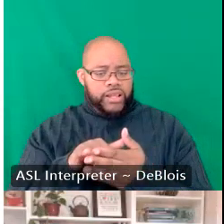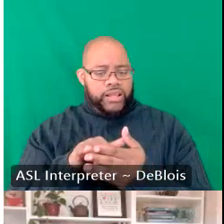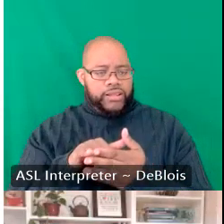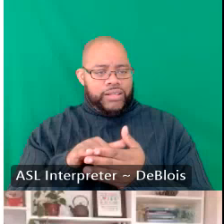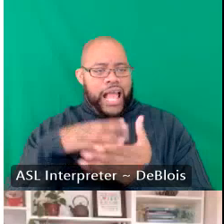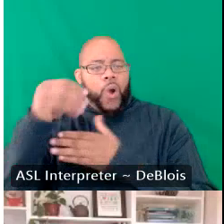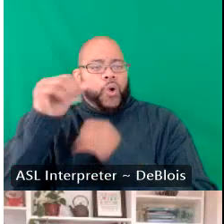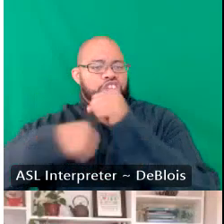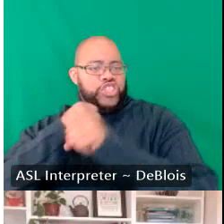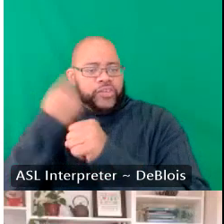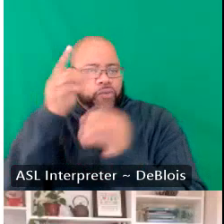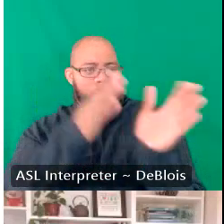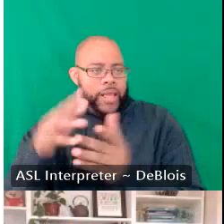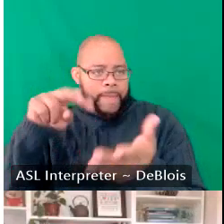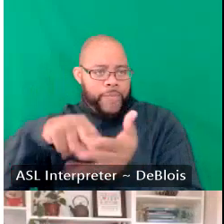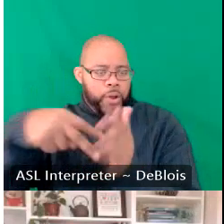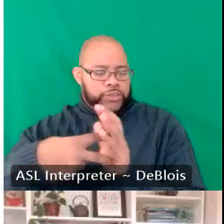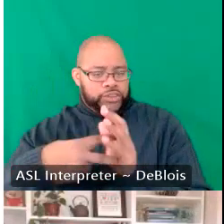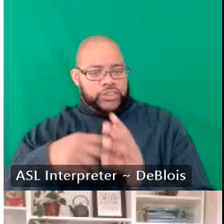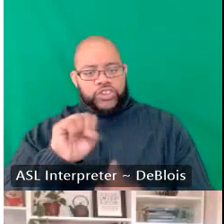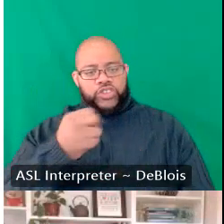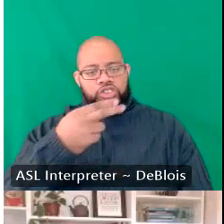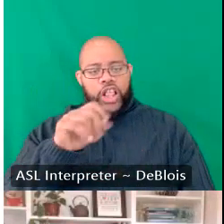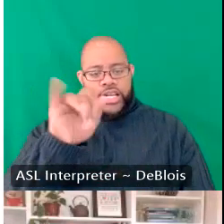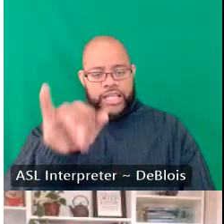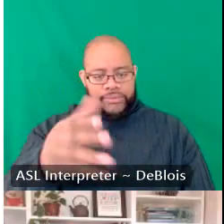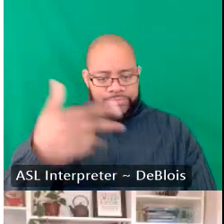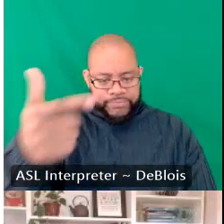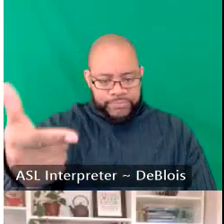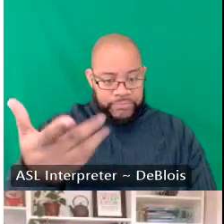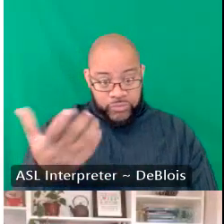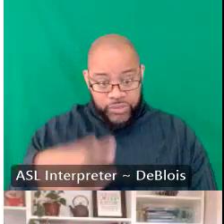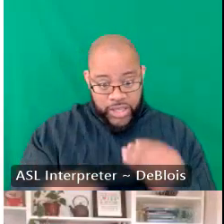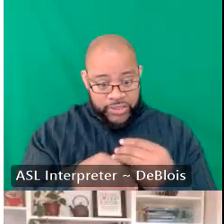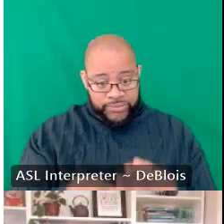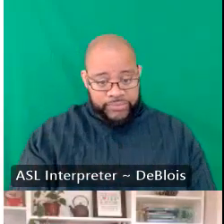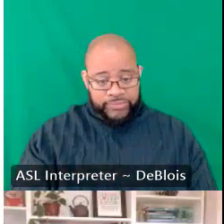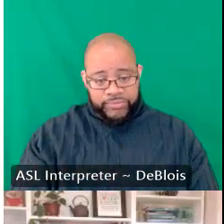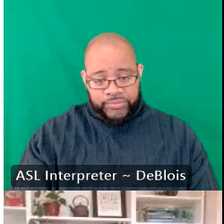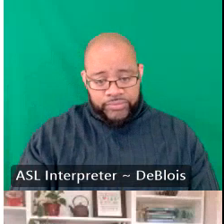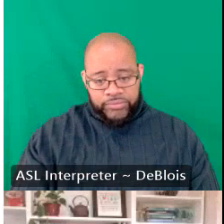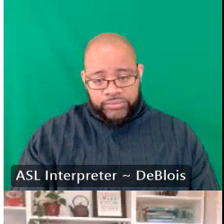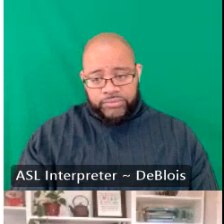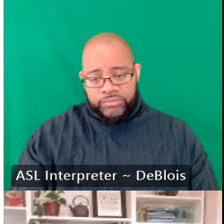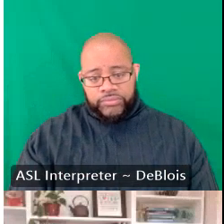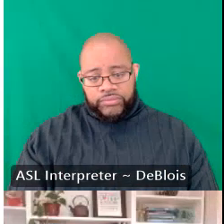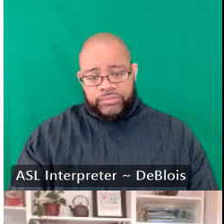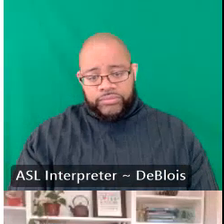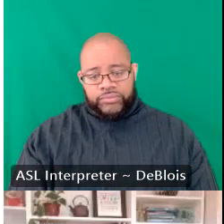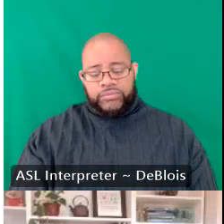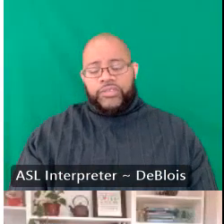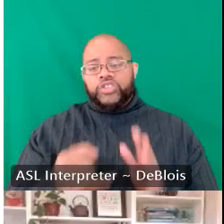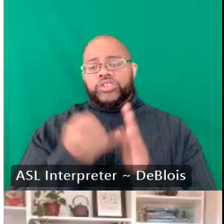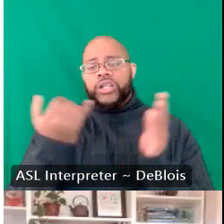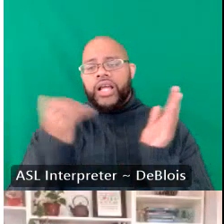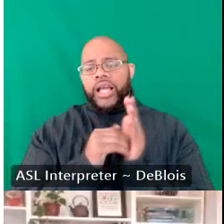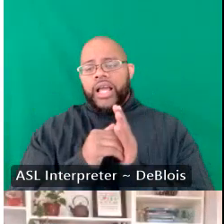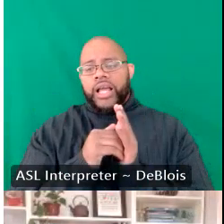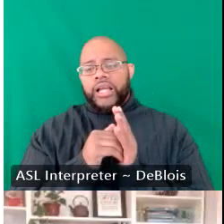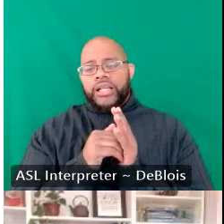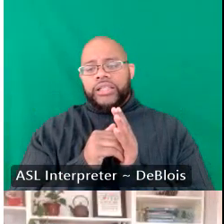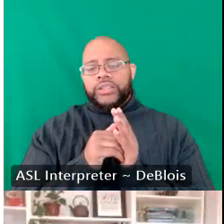purposes? Shalini, anything to add? Nope, just again, stopping